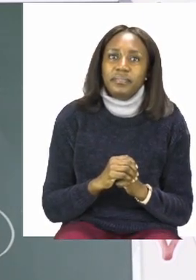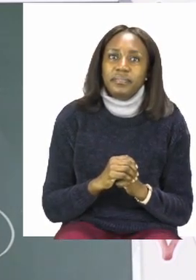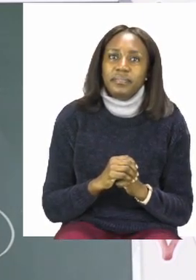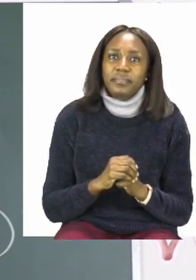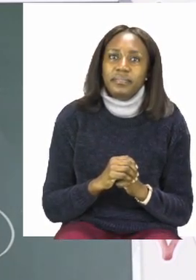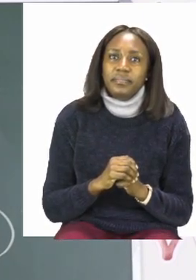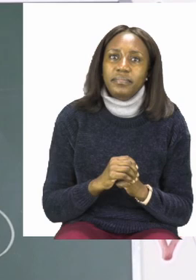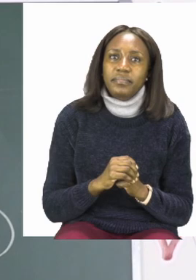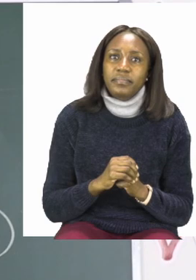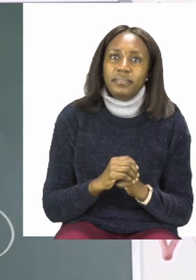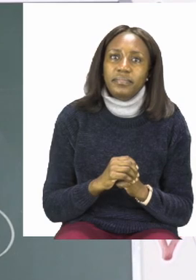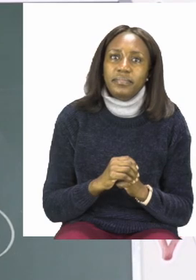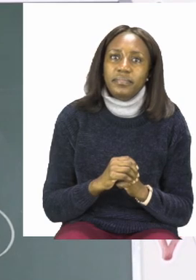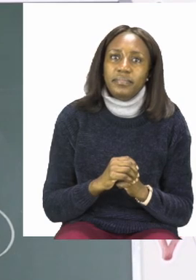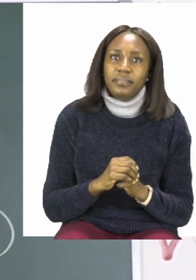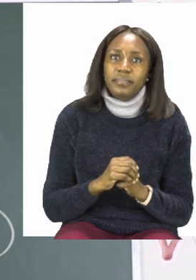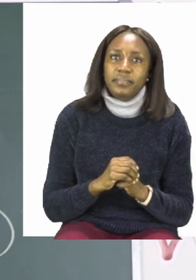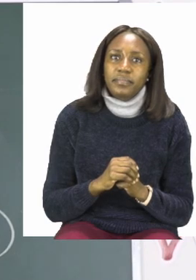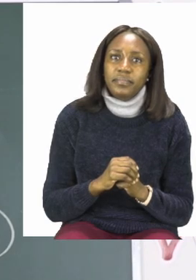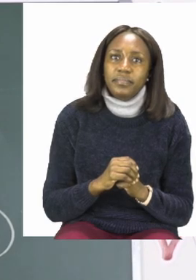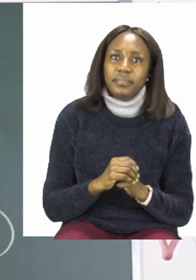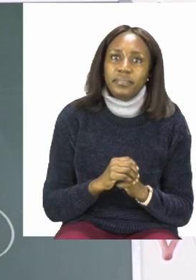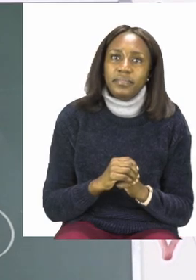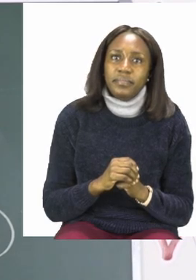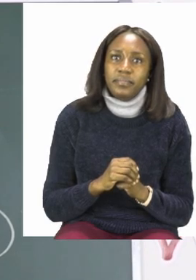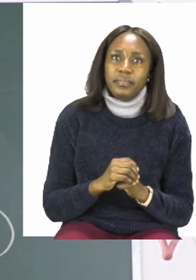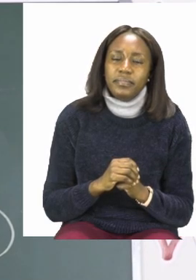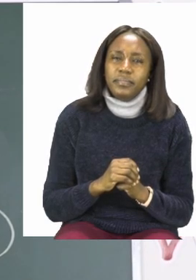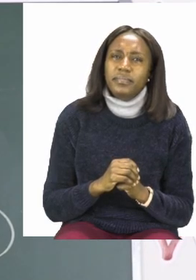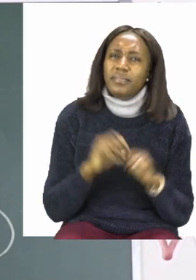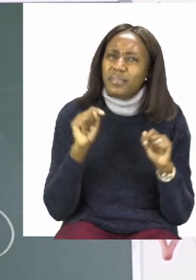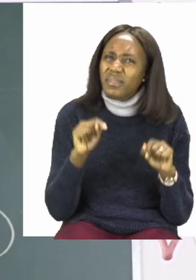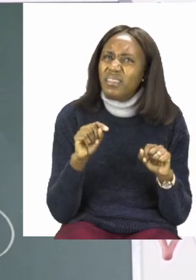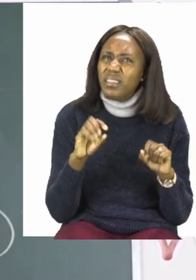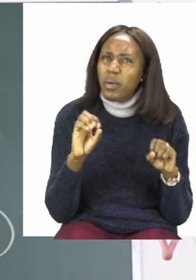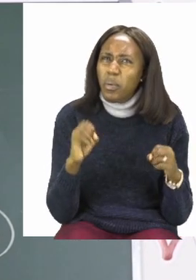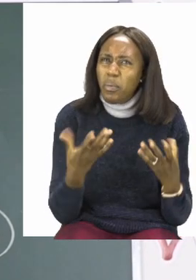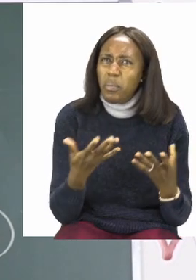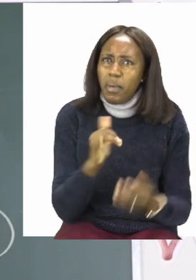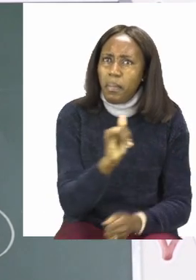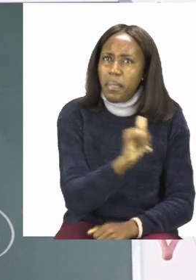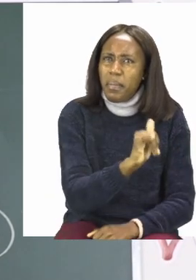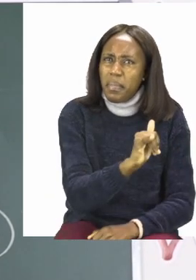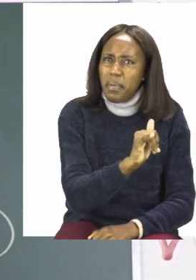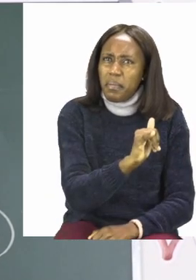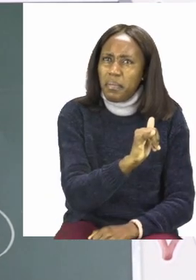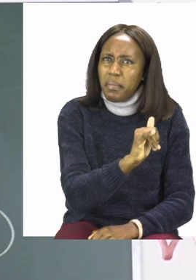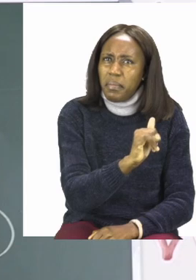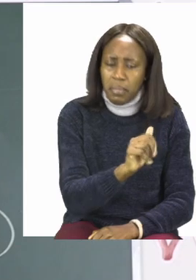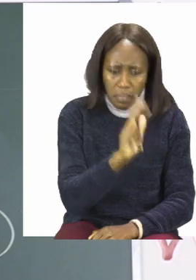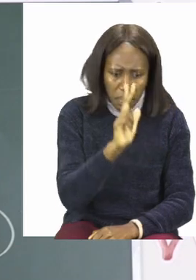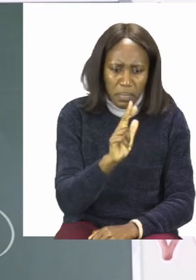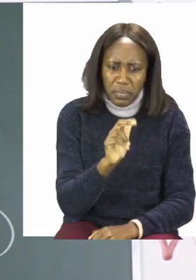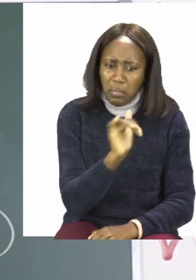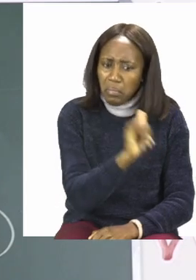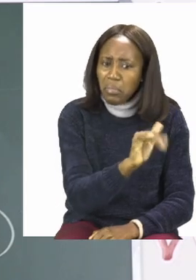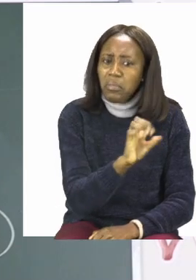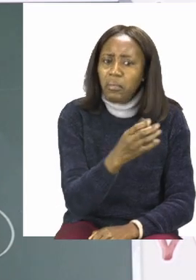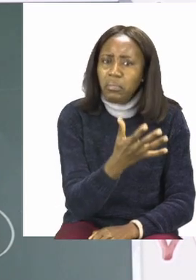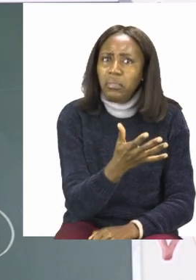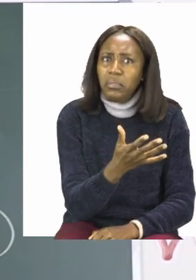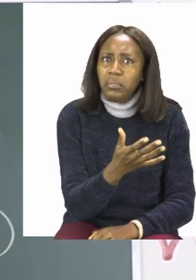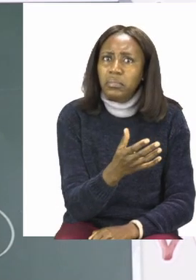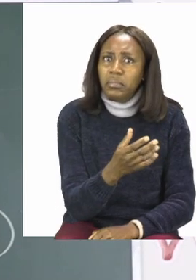Now our job is to find out how many people are left. So we need to count